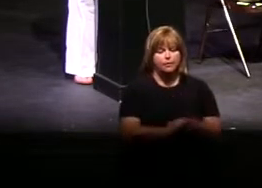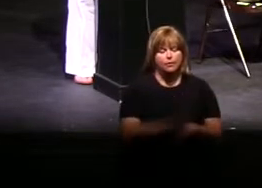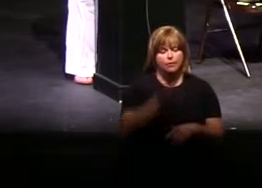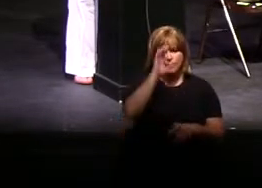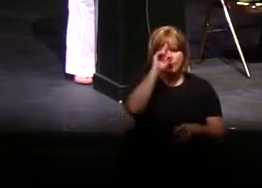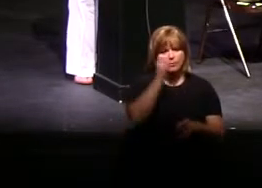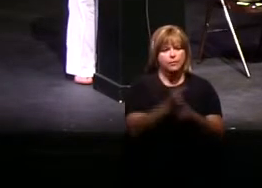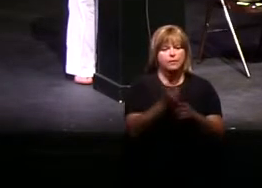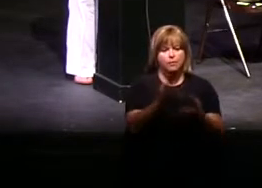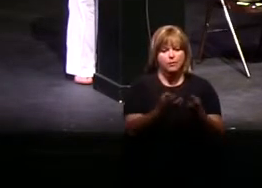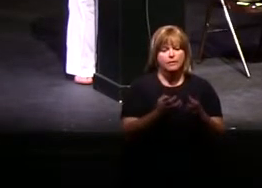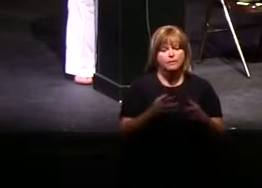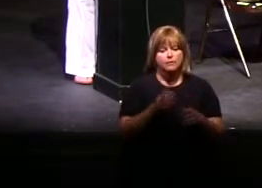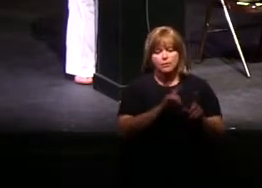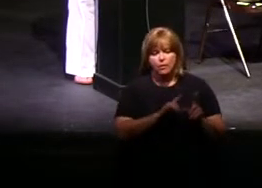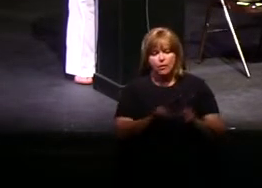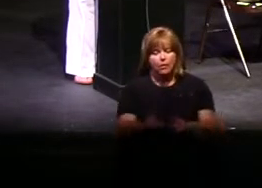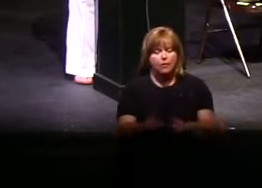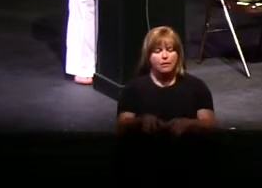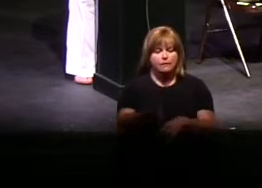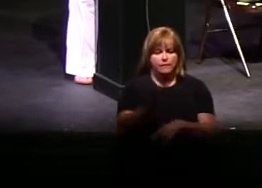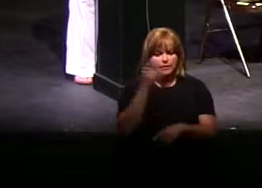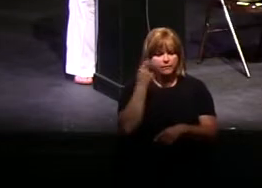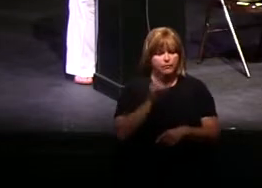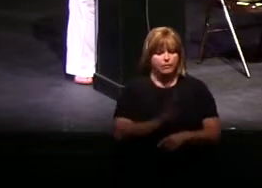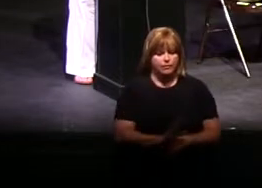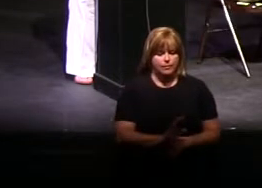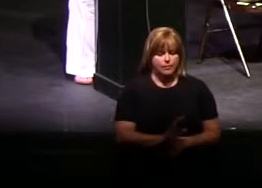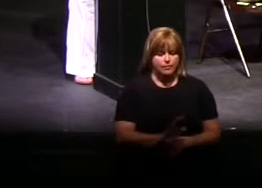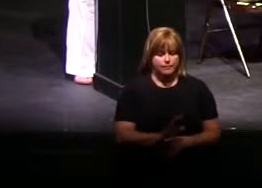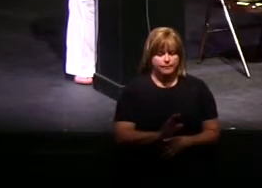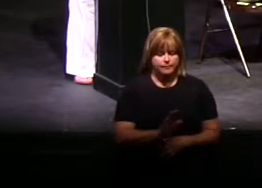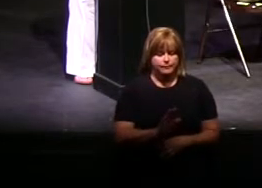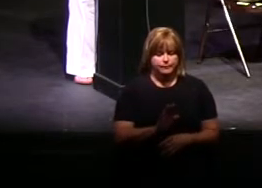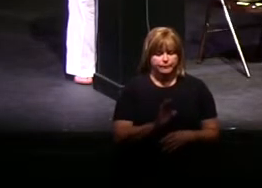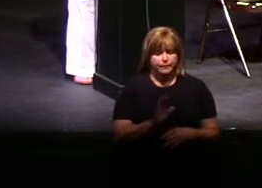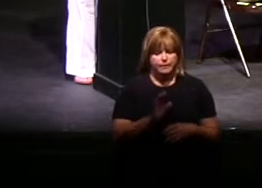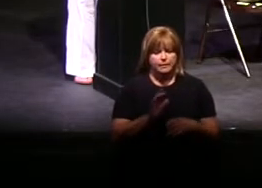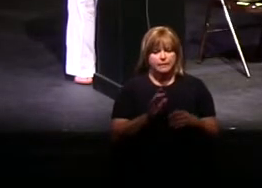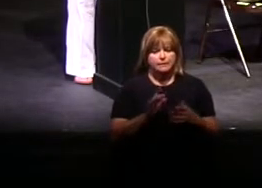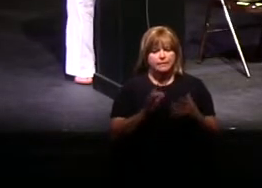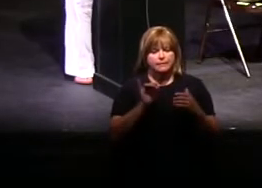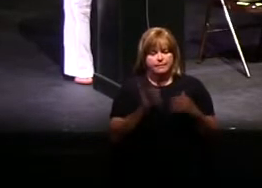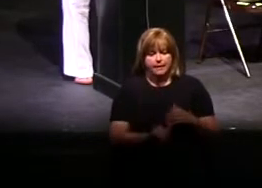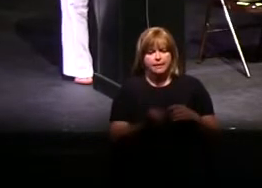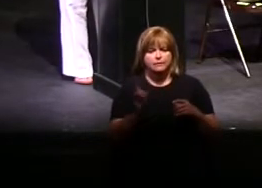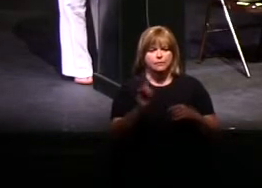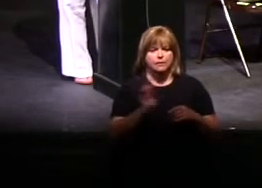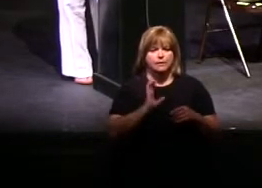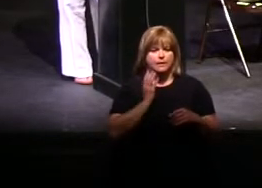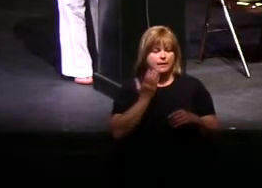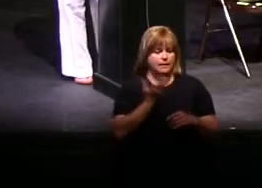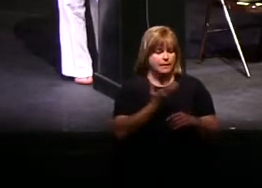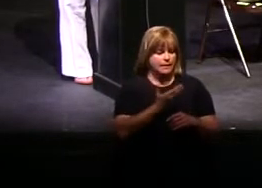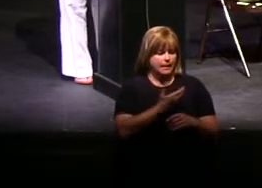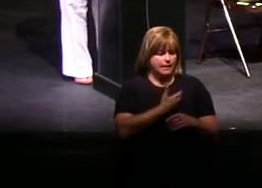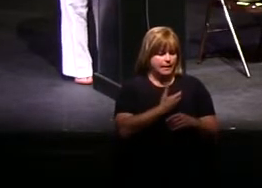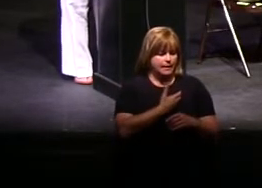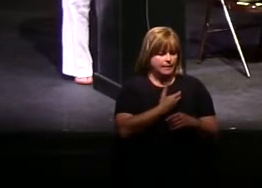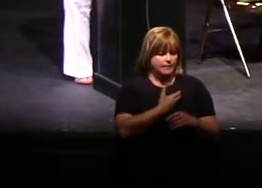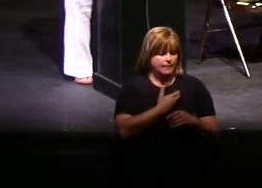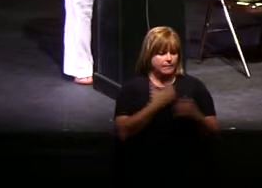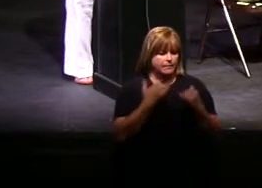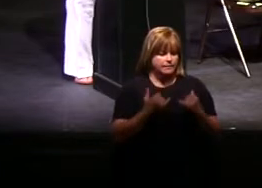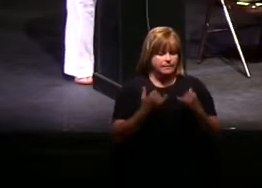and find it for her, even in the fearsome dark. Because that is where our black lab Violet,